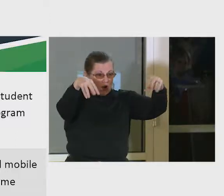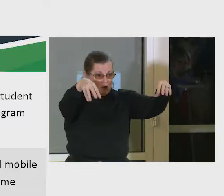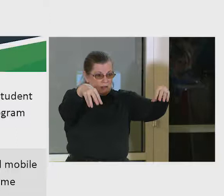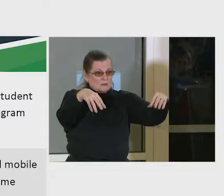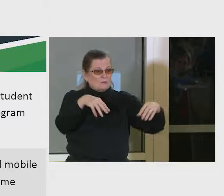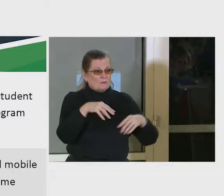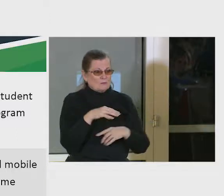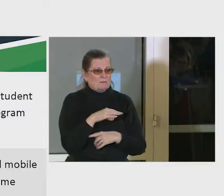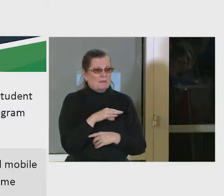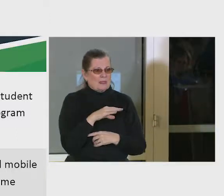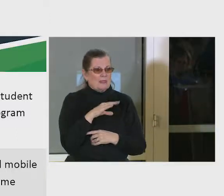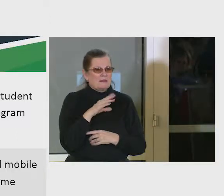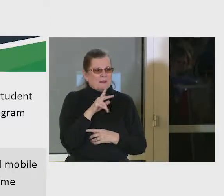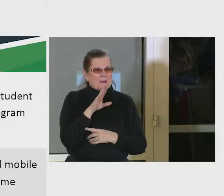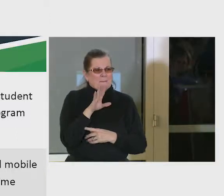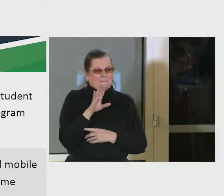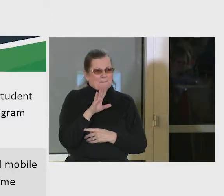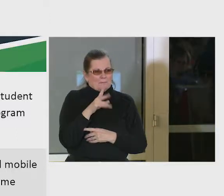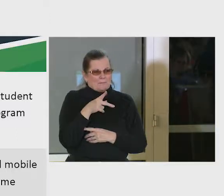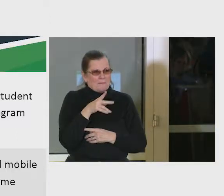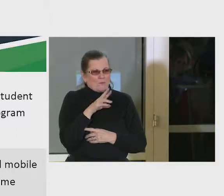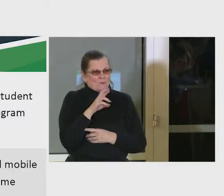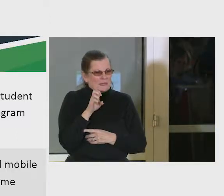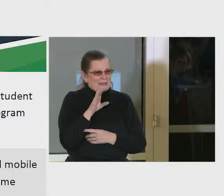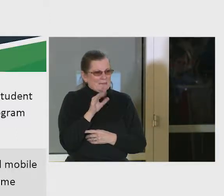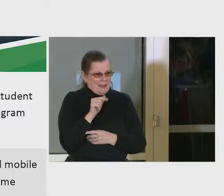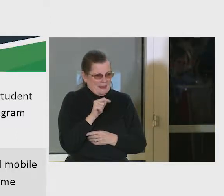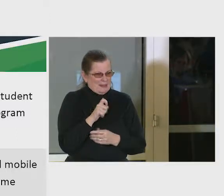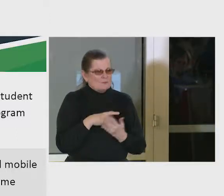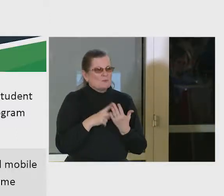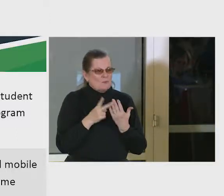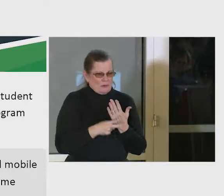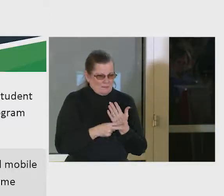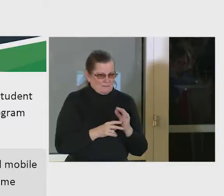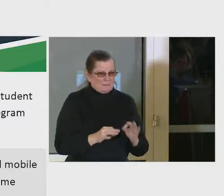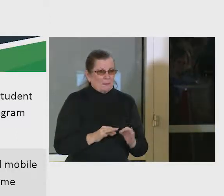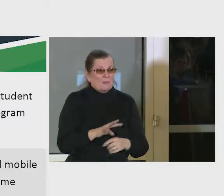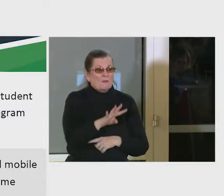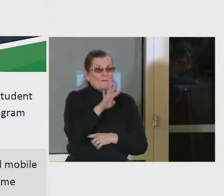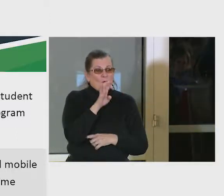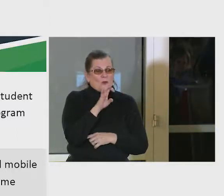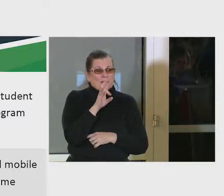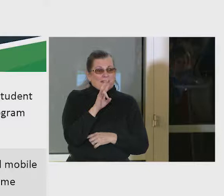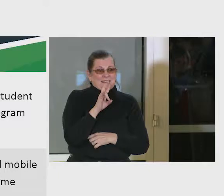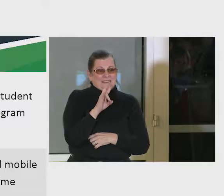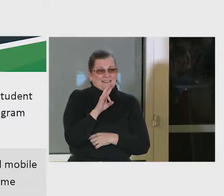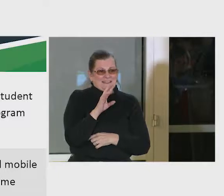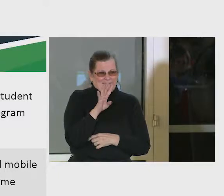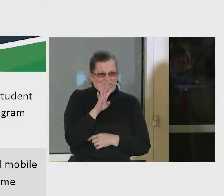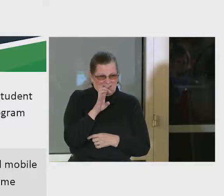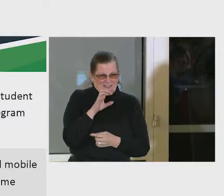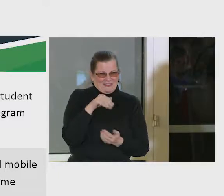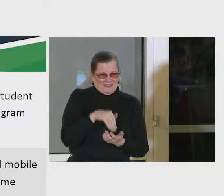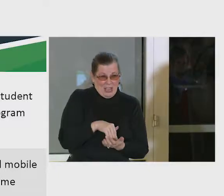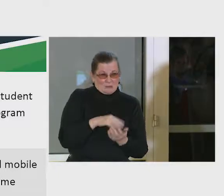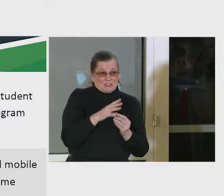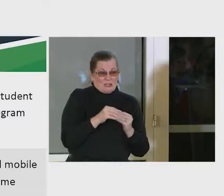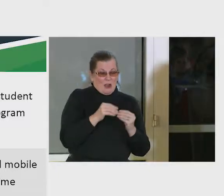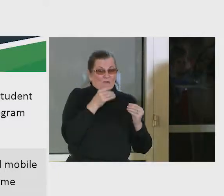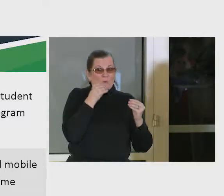$575,000 for additional lights all across the district so that we can make sure that we have lighting in our neighborhoods at